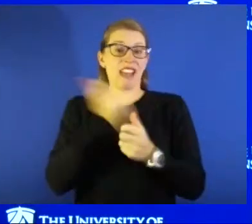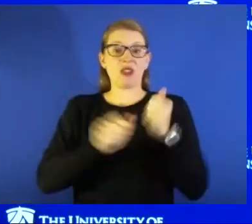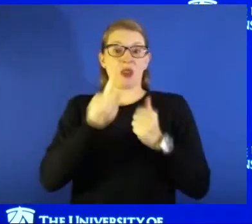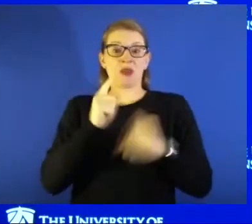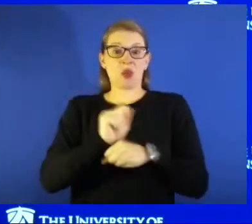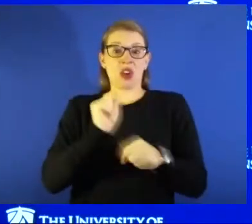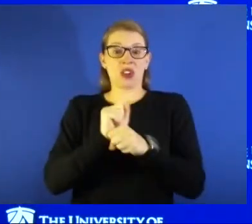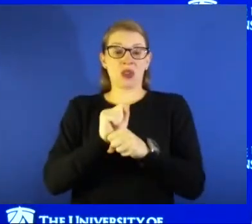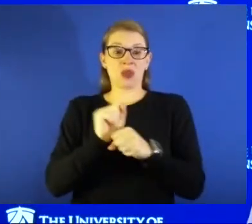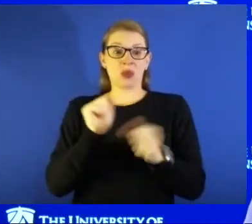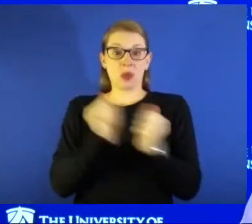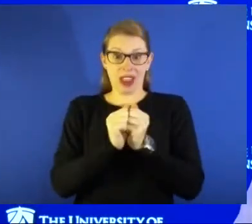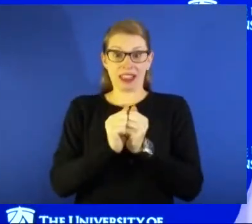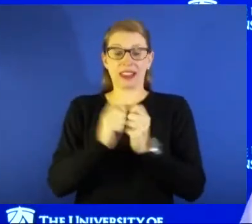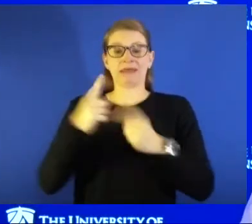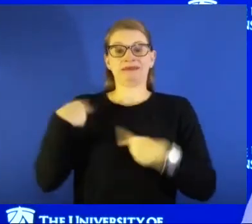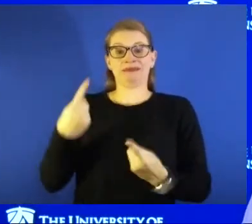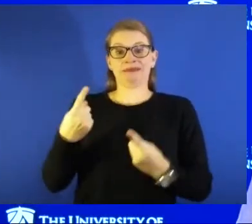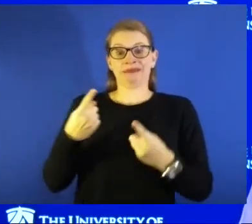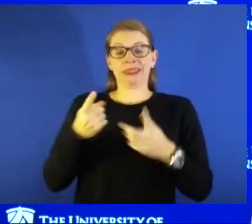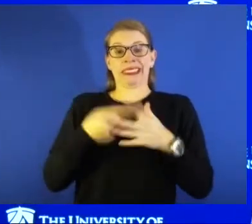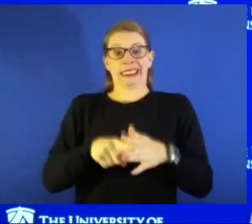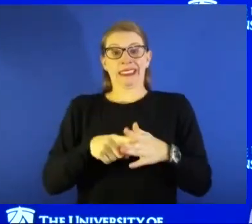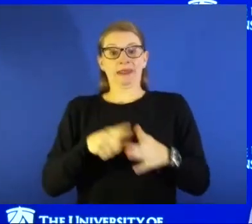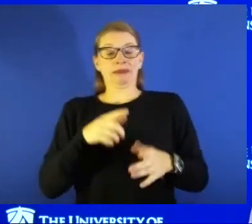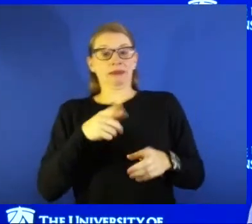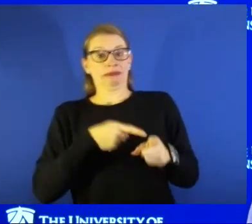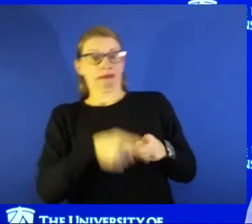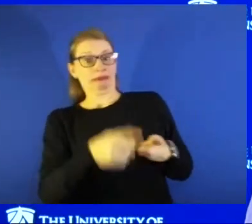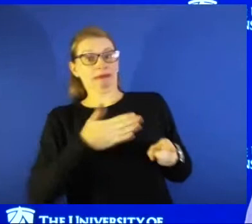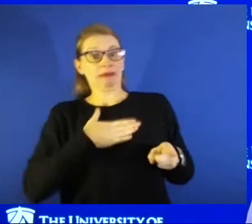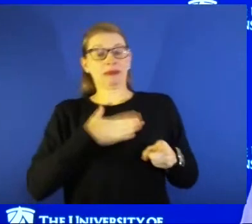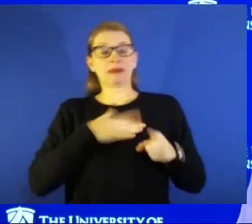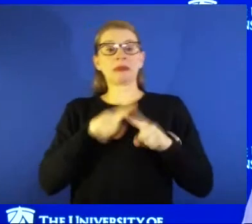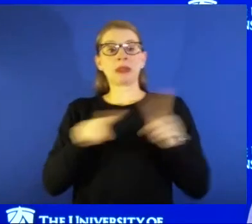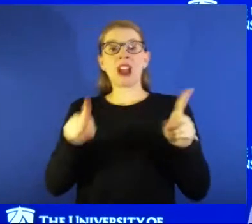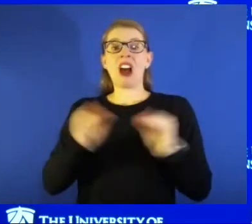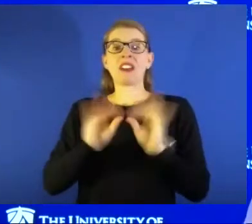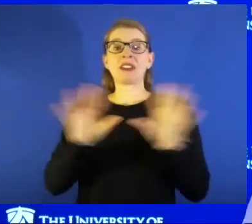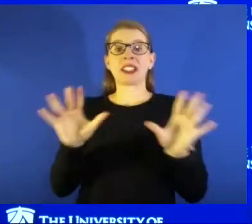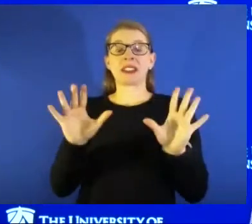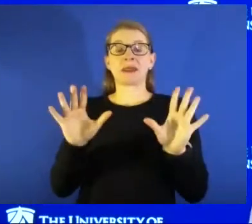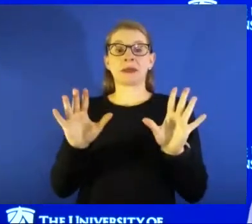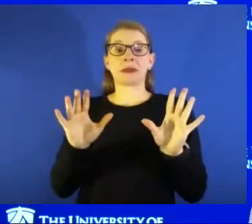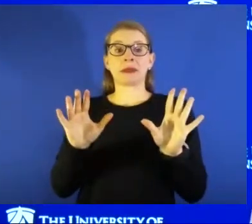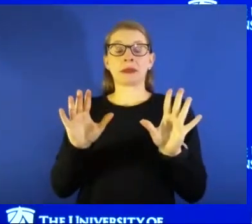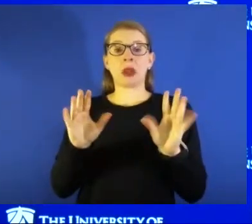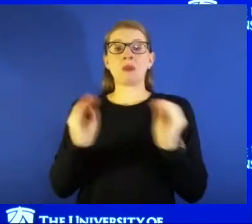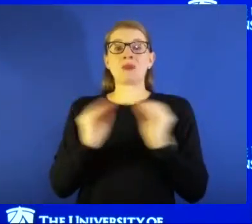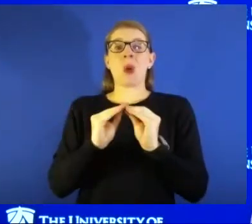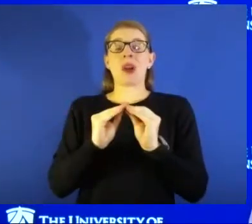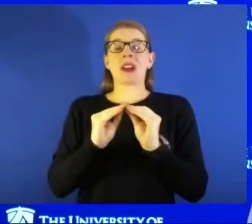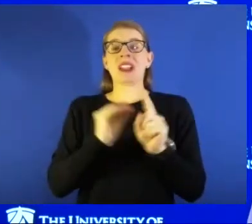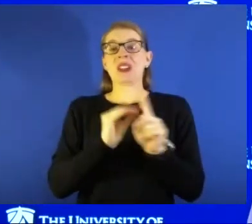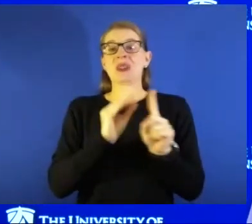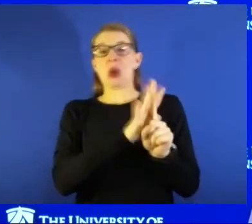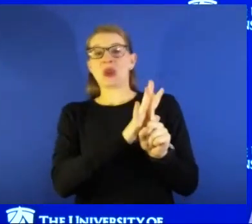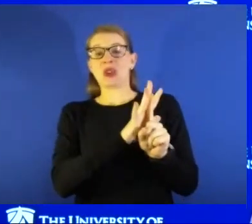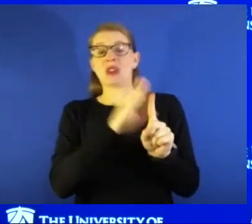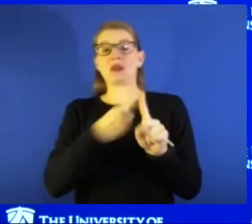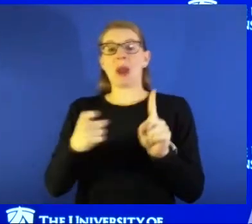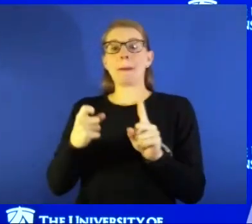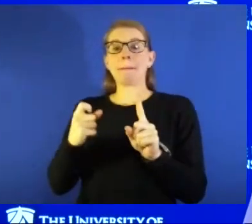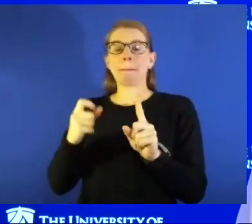career began, but of course, obviously now we've gotten a little bit more exposure with this pandemic, but